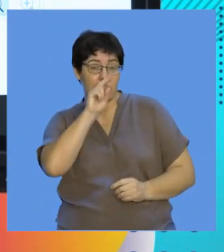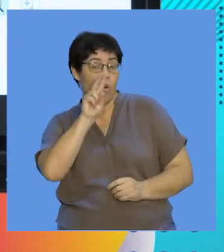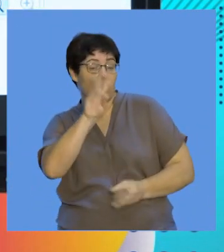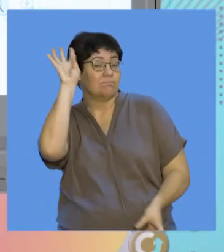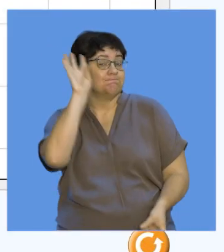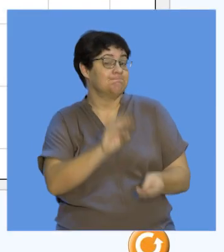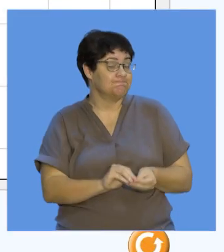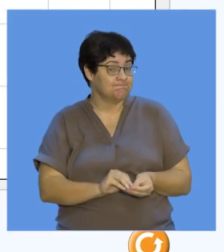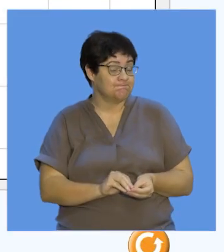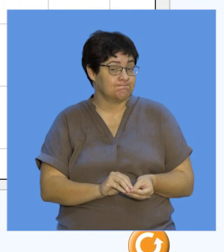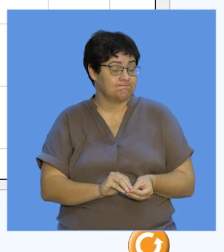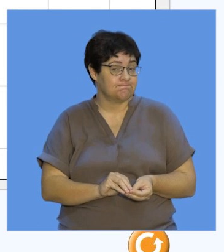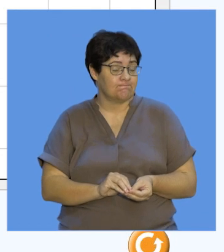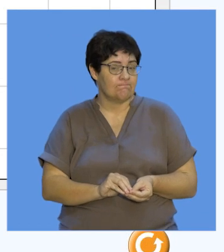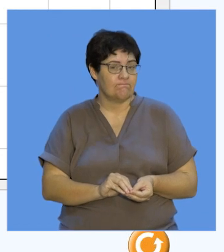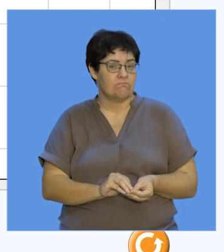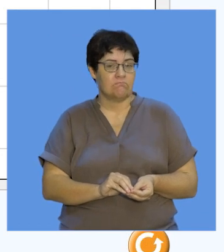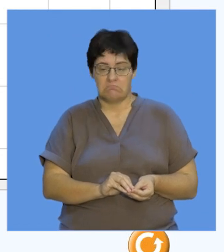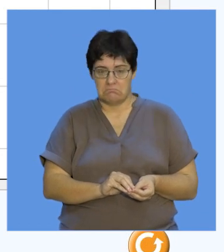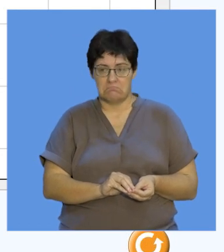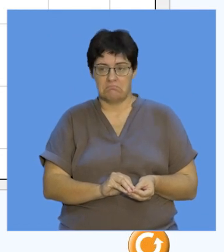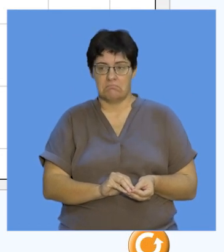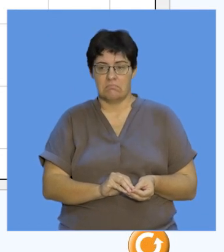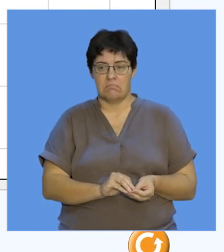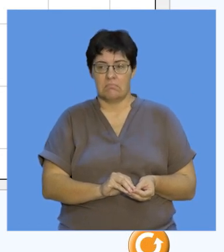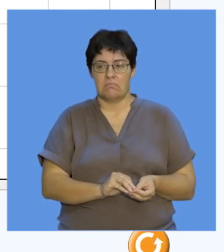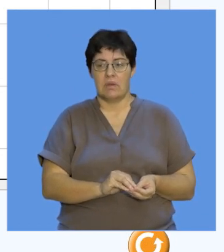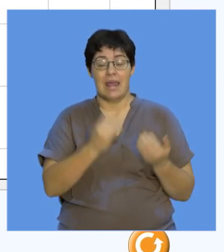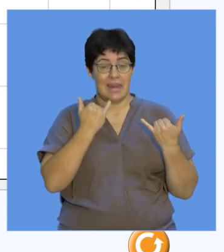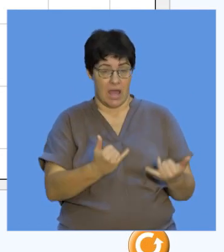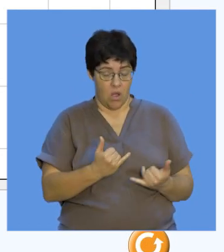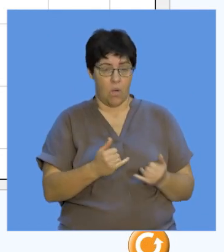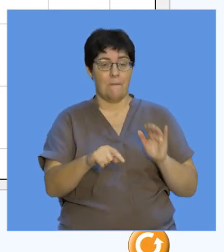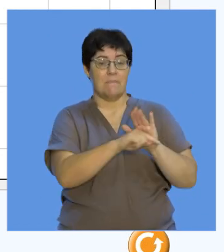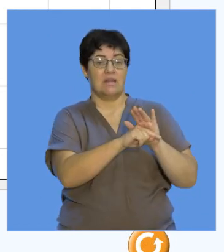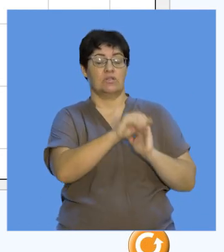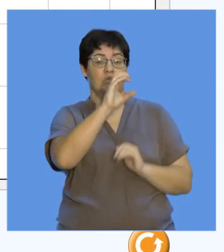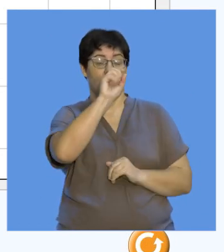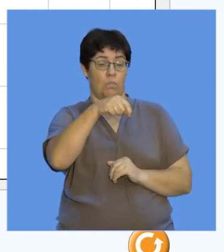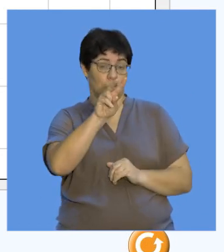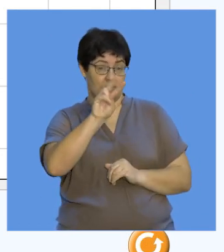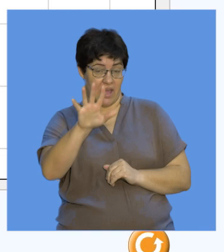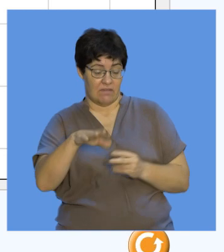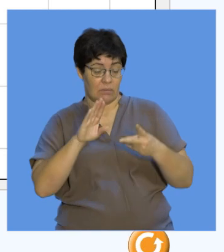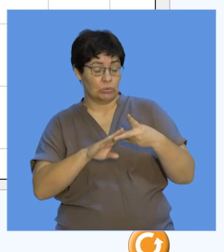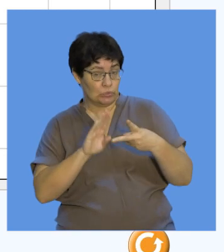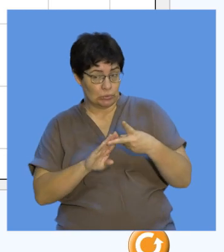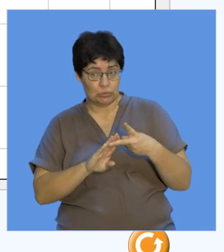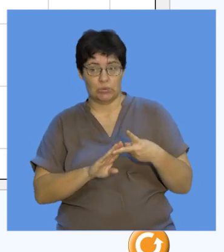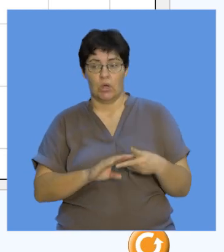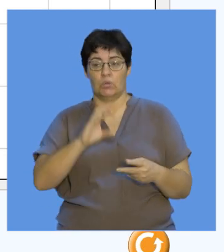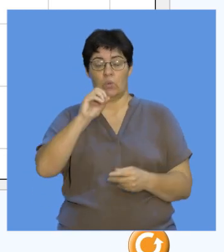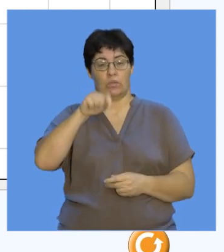totals, number one now is minus 0.25, number two is 0.75. If I add them